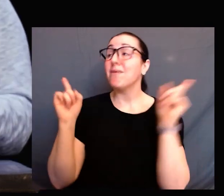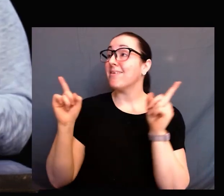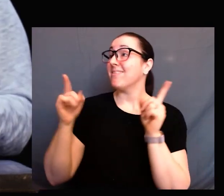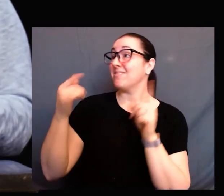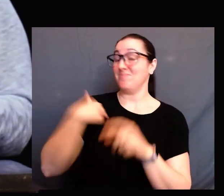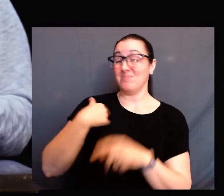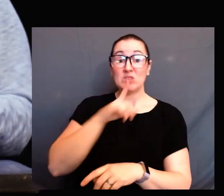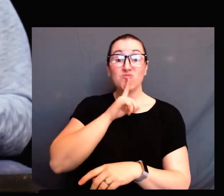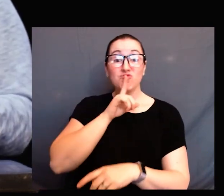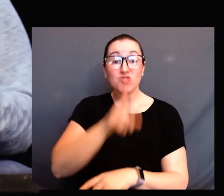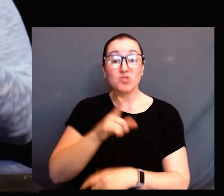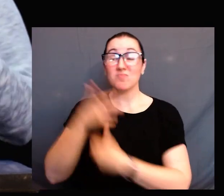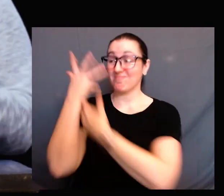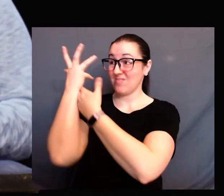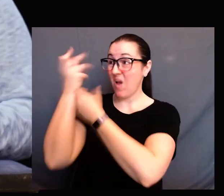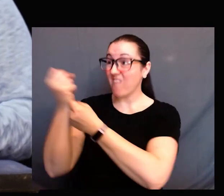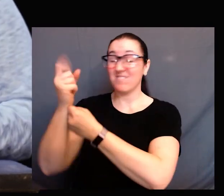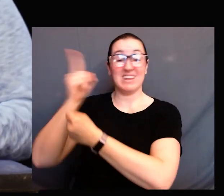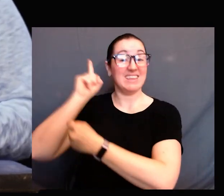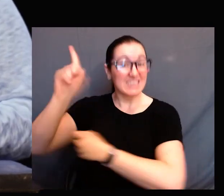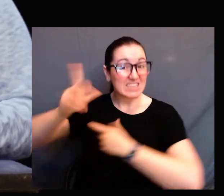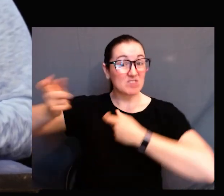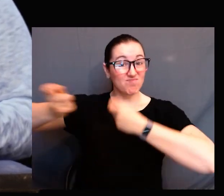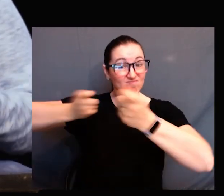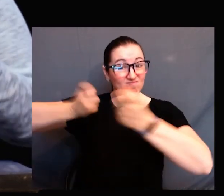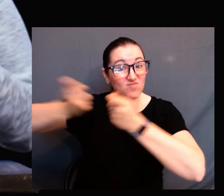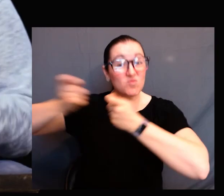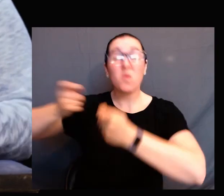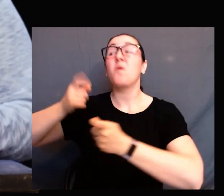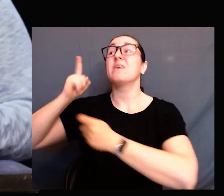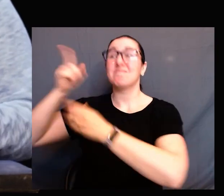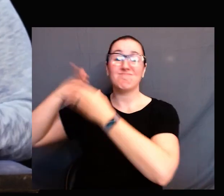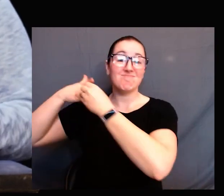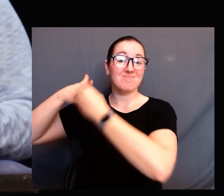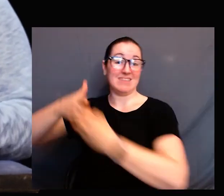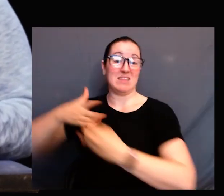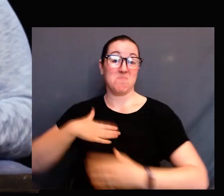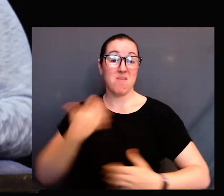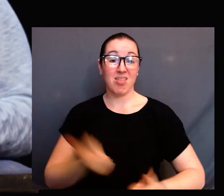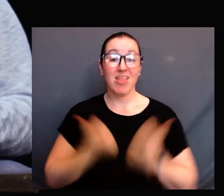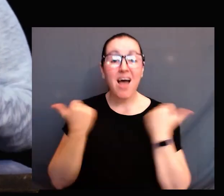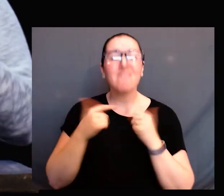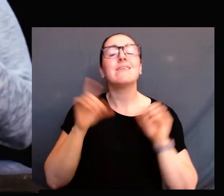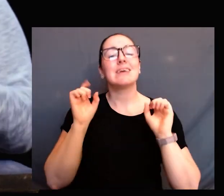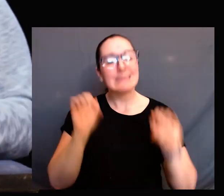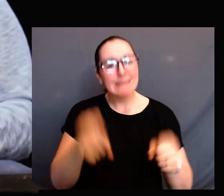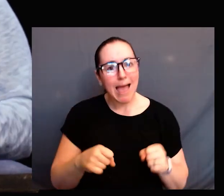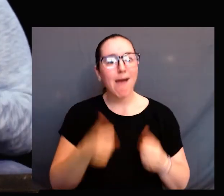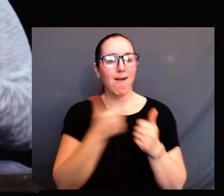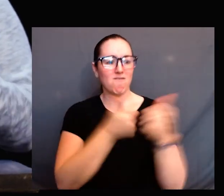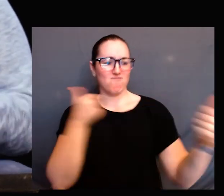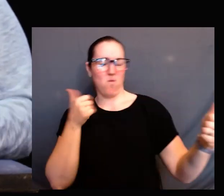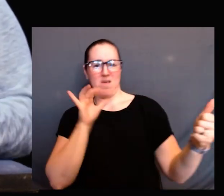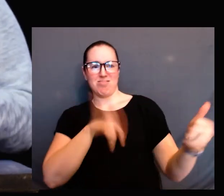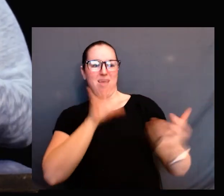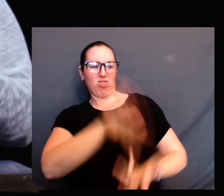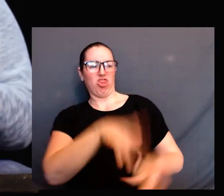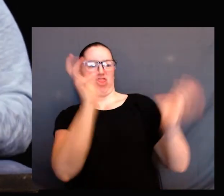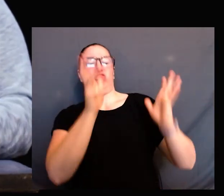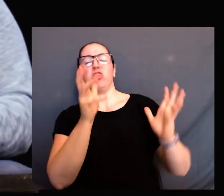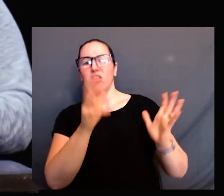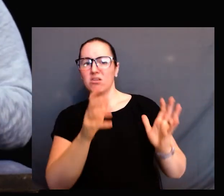because he is in charge, he's in control, he's driving my life, that I can avoid the